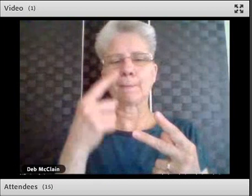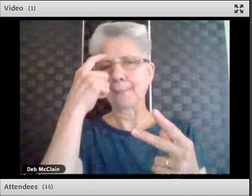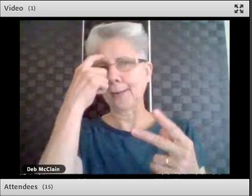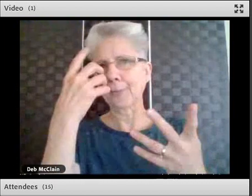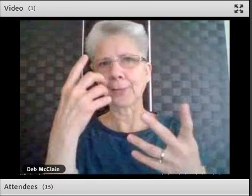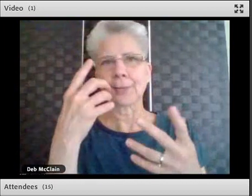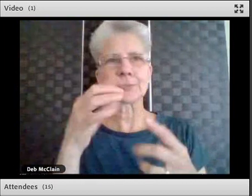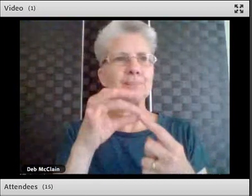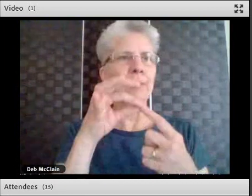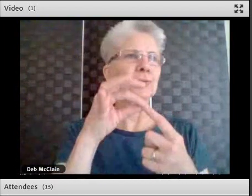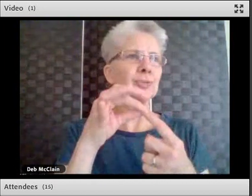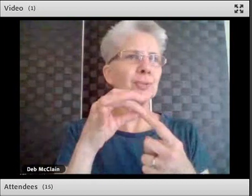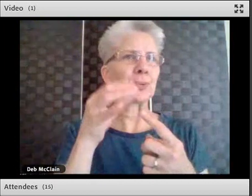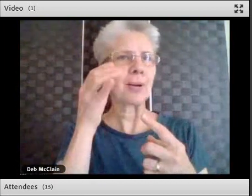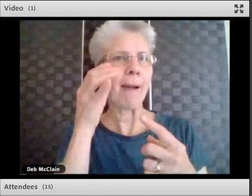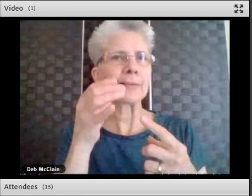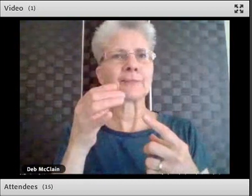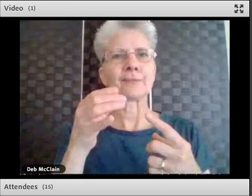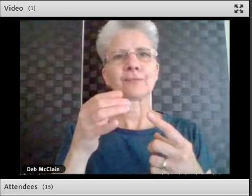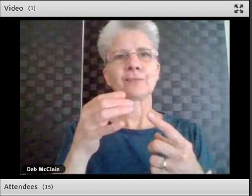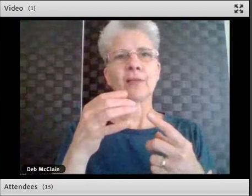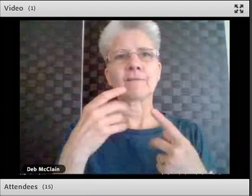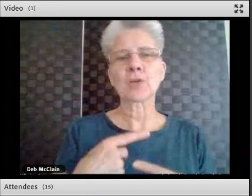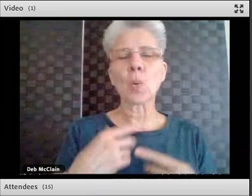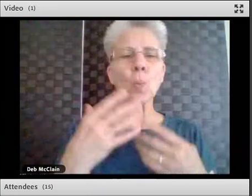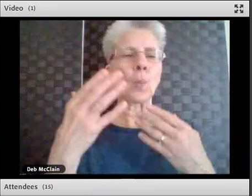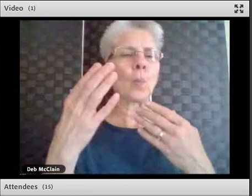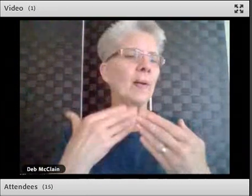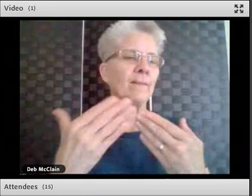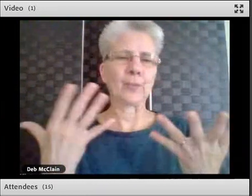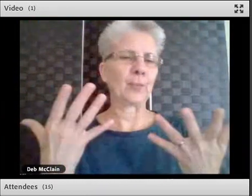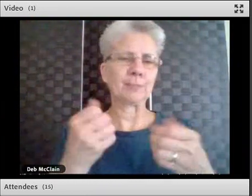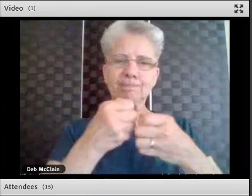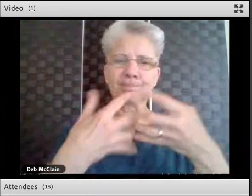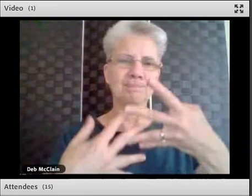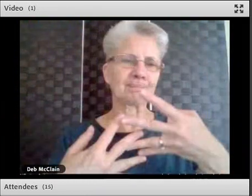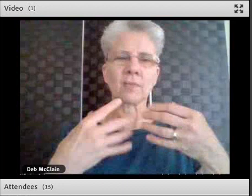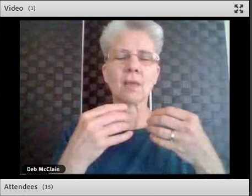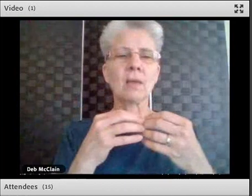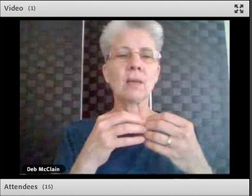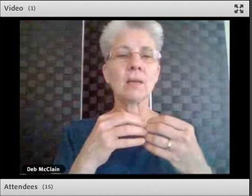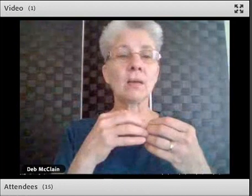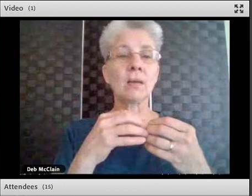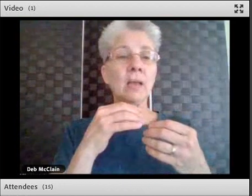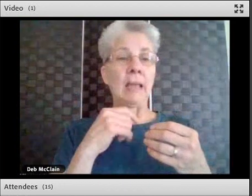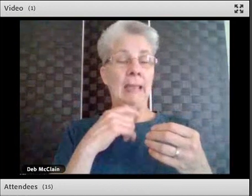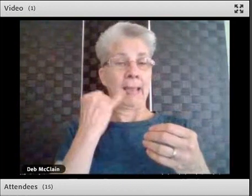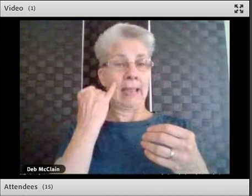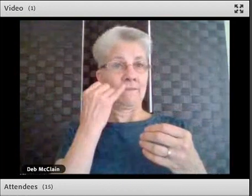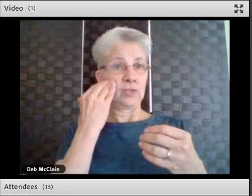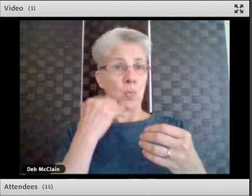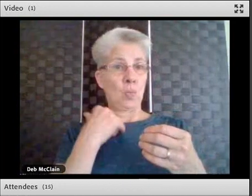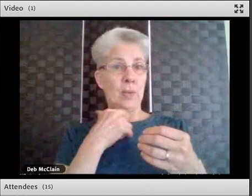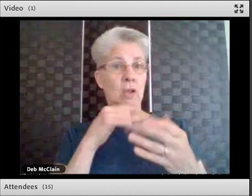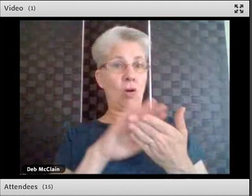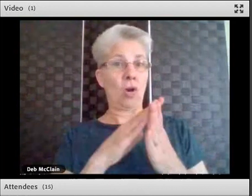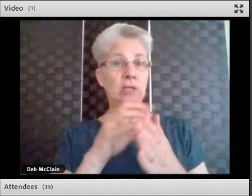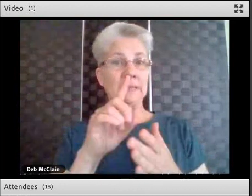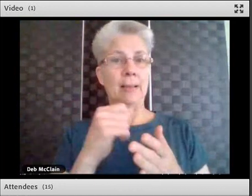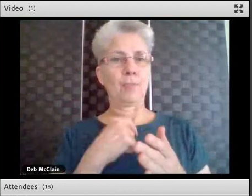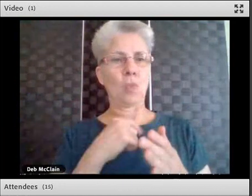mental, social, cognitive, physical, whatever, if it is known that we are disabled, we